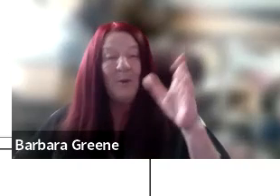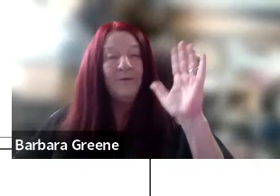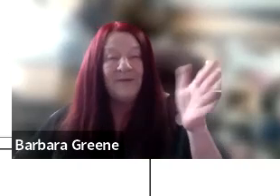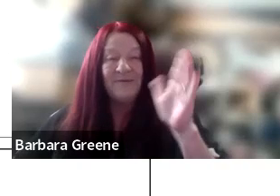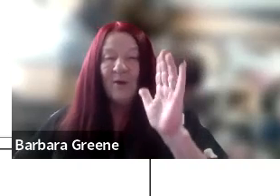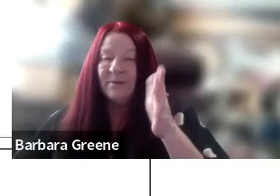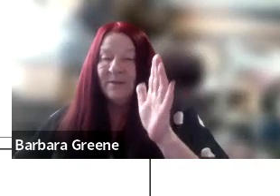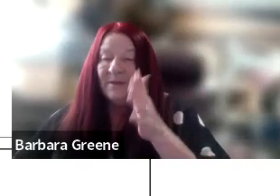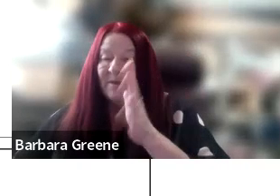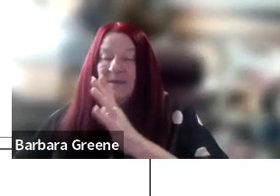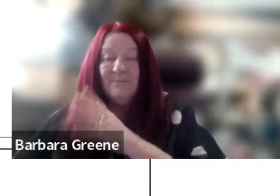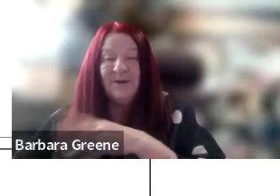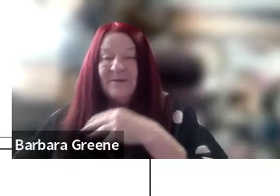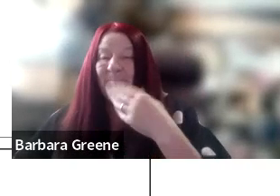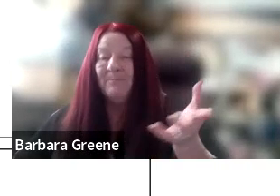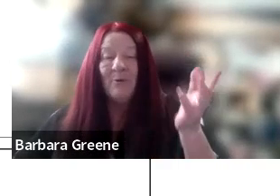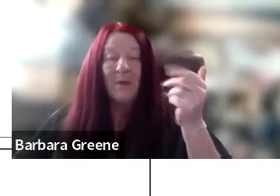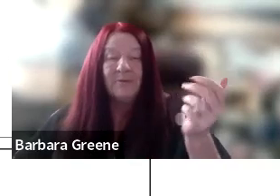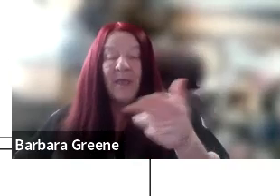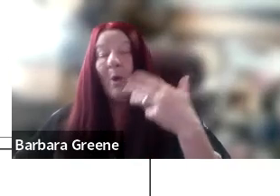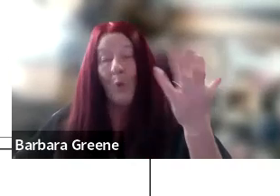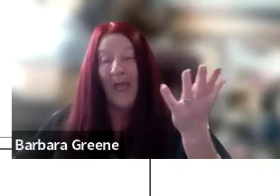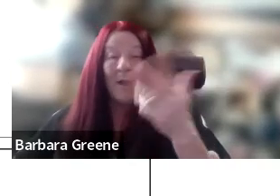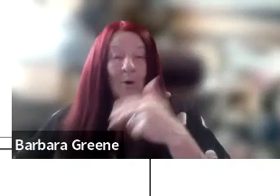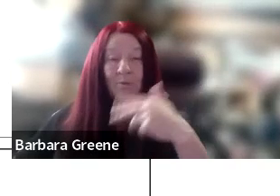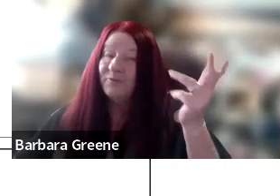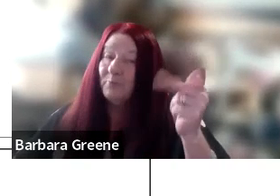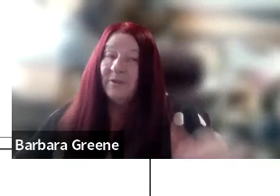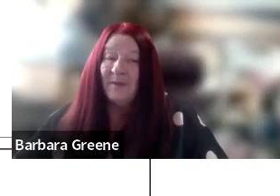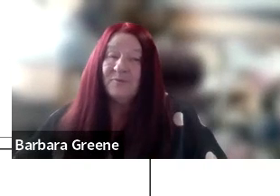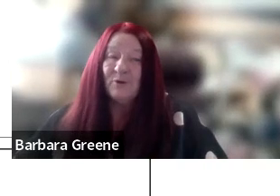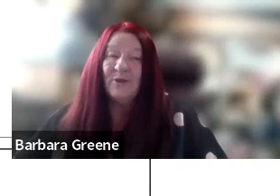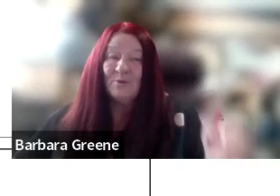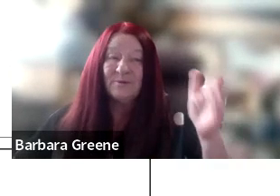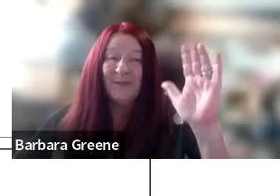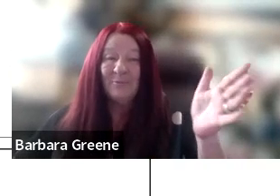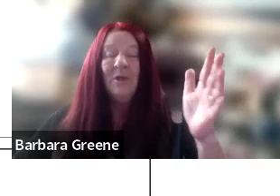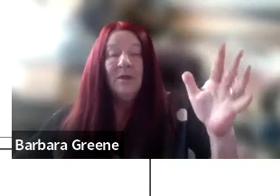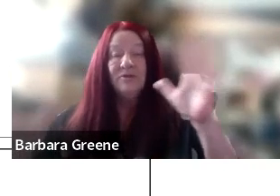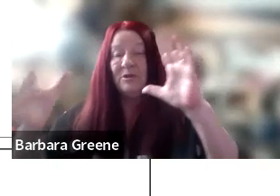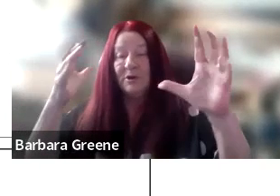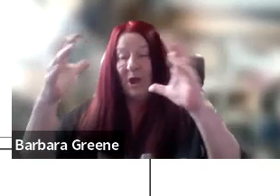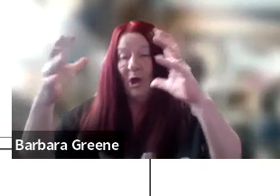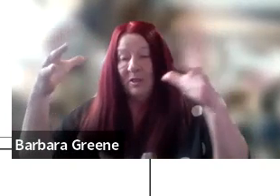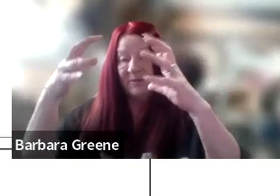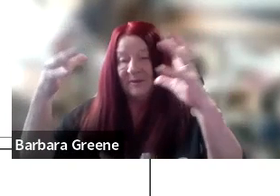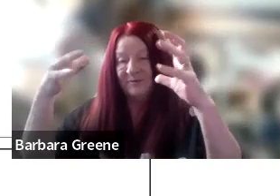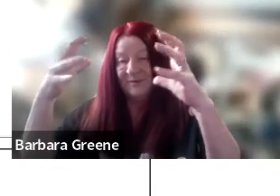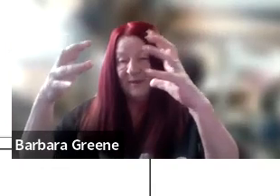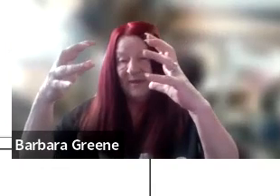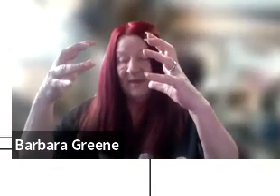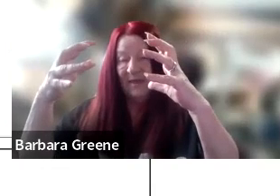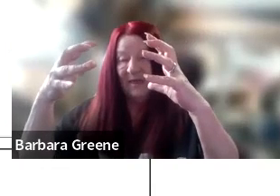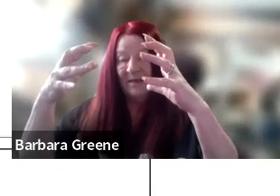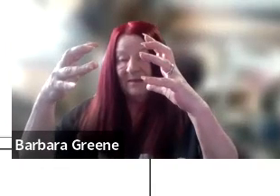it, but once I saw it committed to paper, I was like, wow, that was pretty cool to be able to look at all of